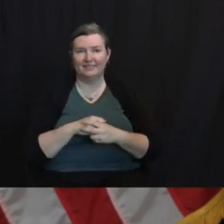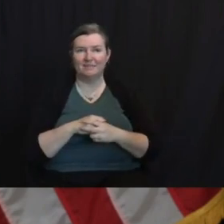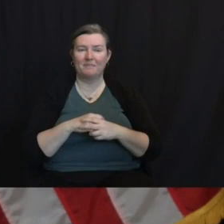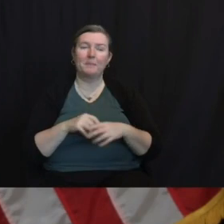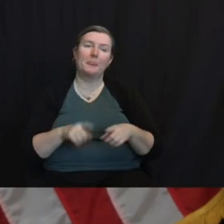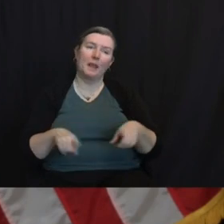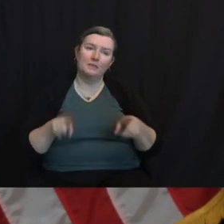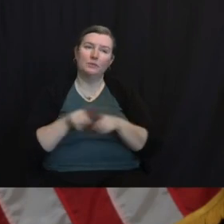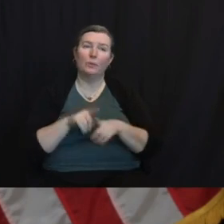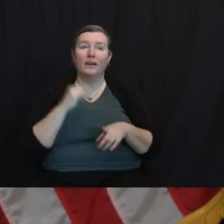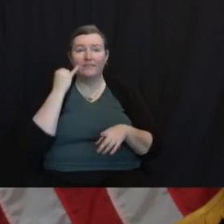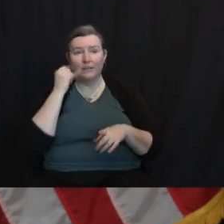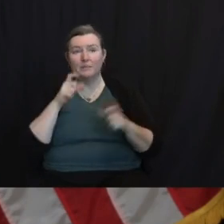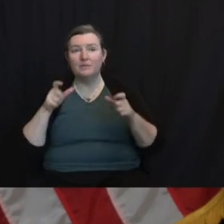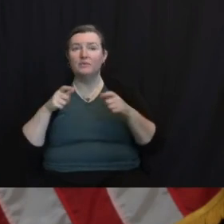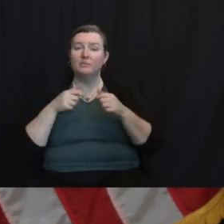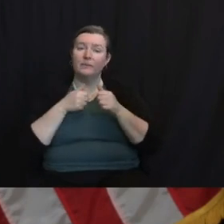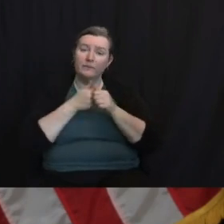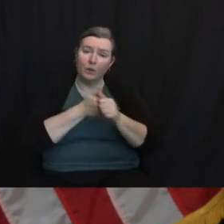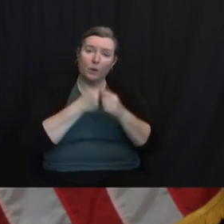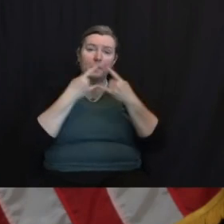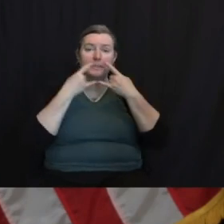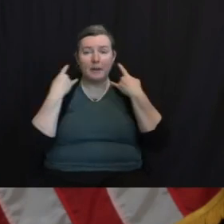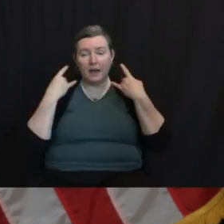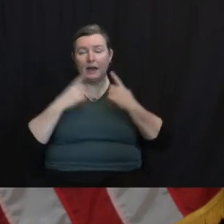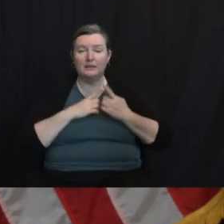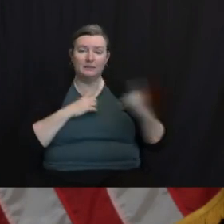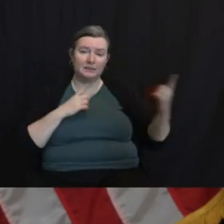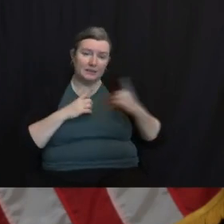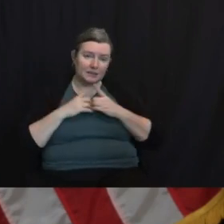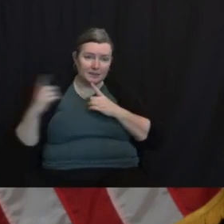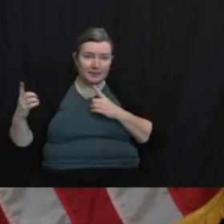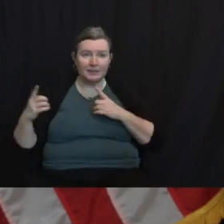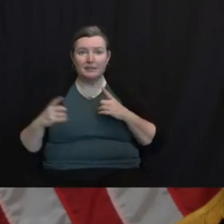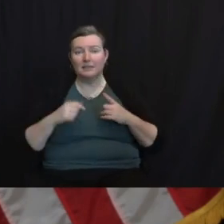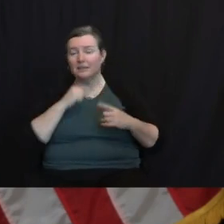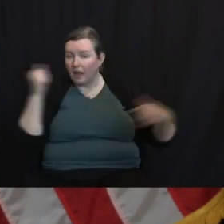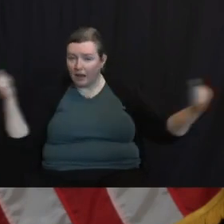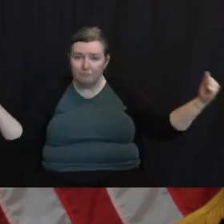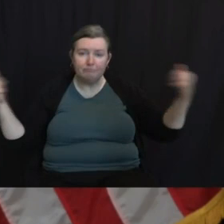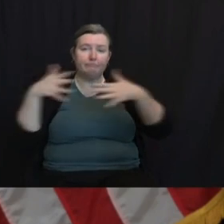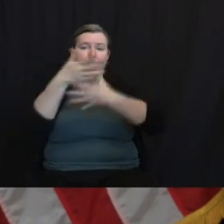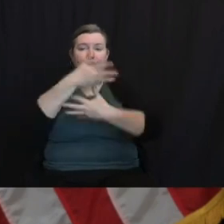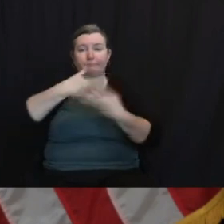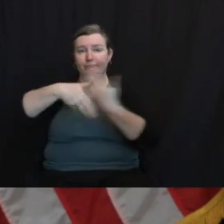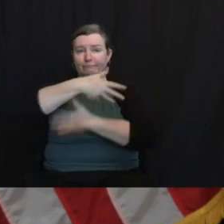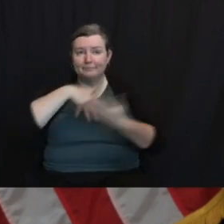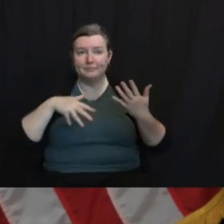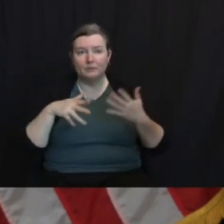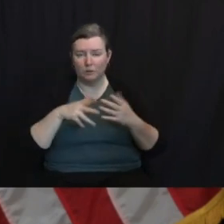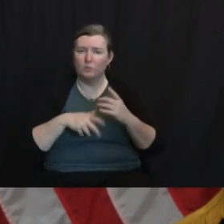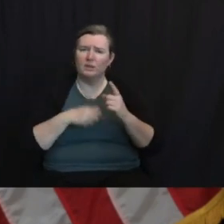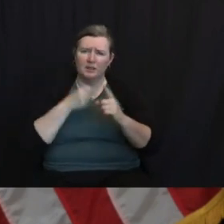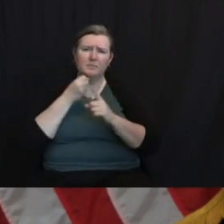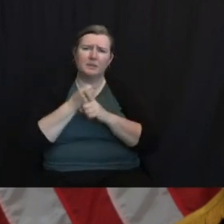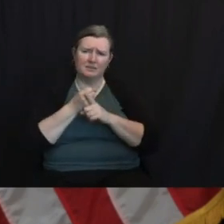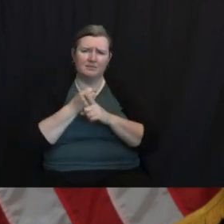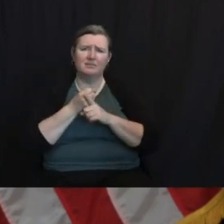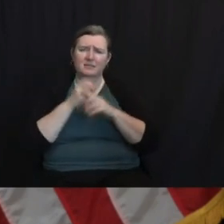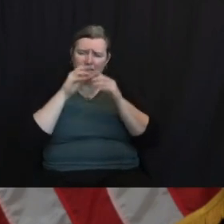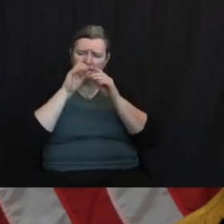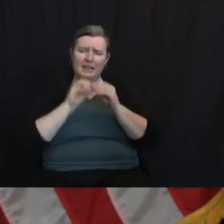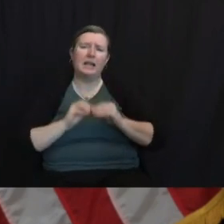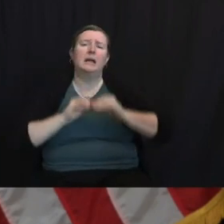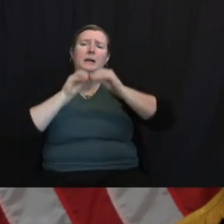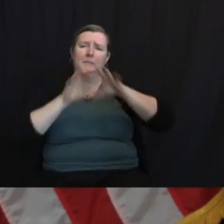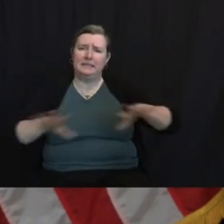wearing a mask, social distancing, trying to avoid crowds if they can, those will also impact the transmission of the virus and also impact when